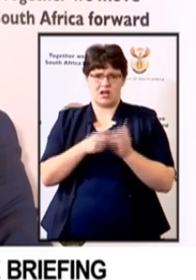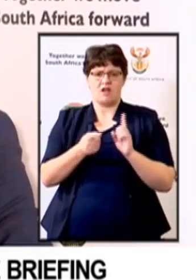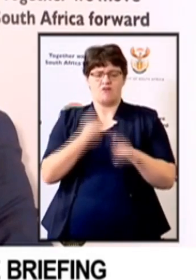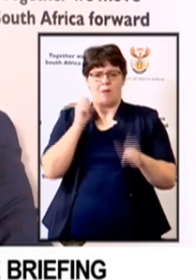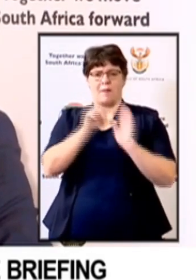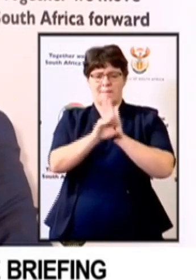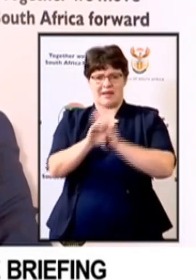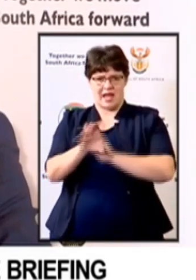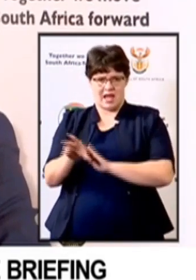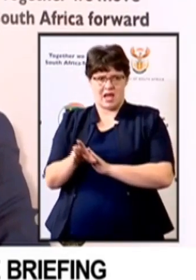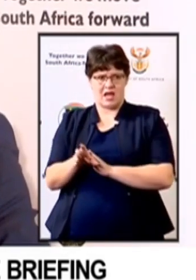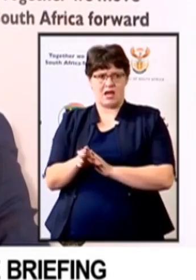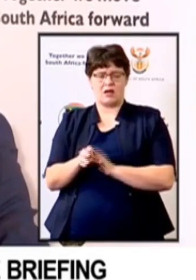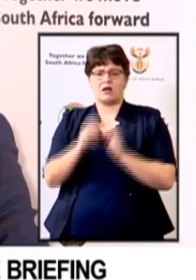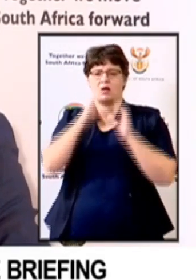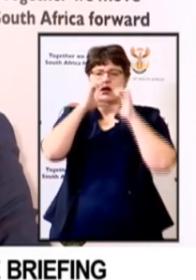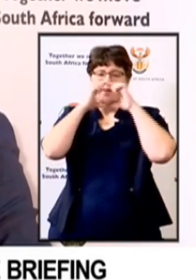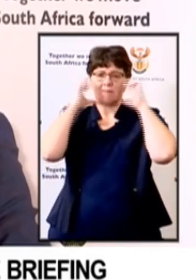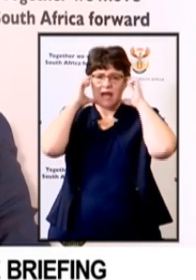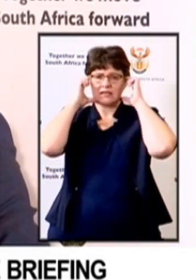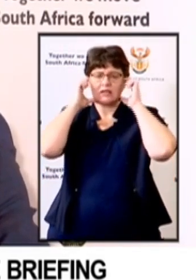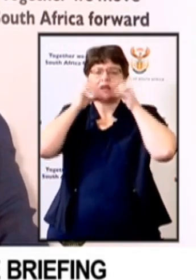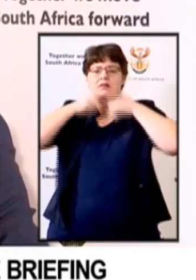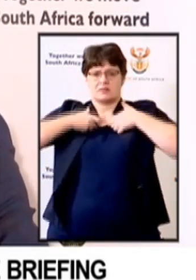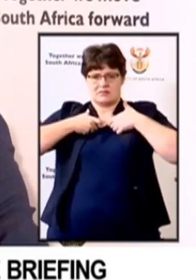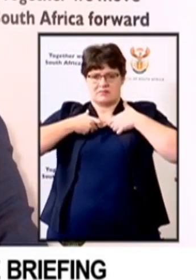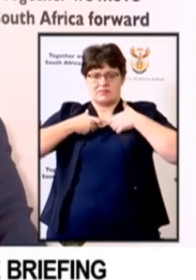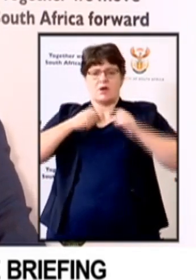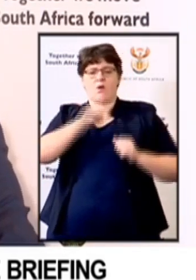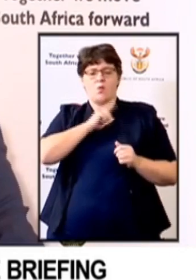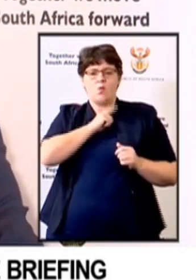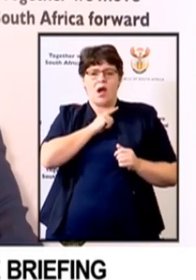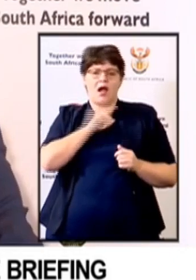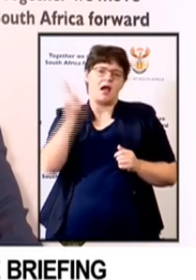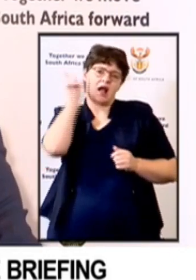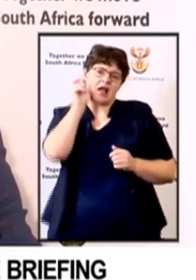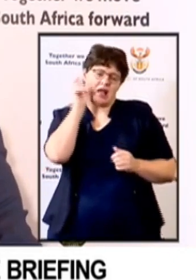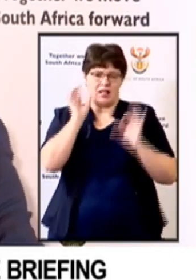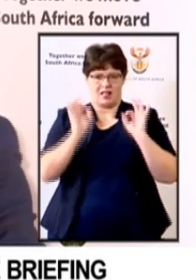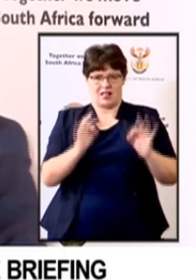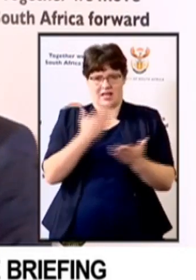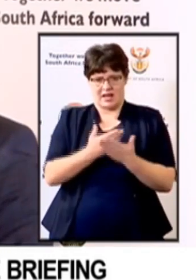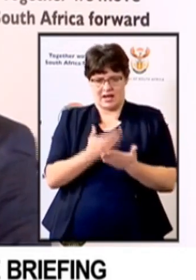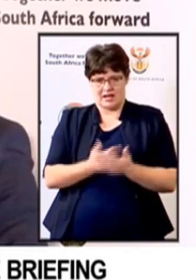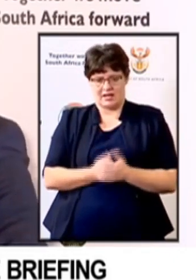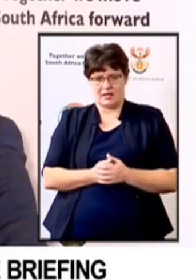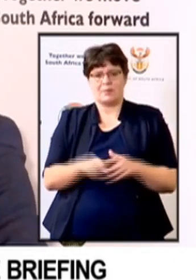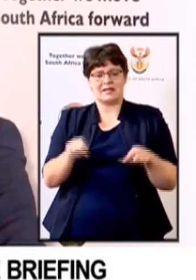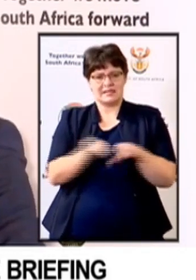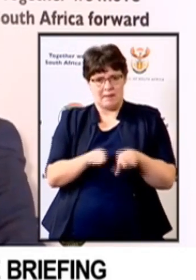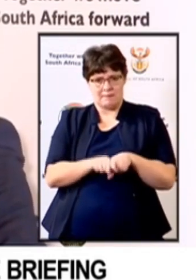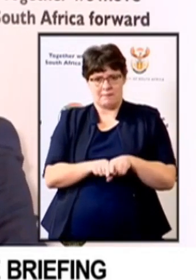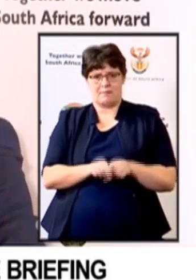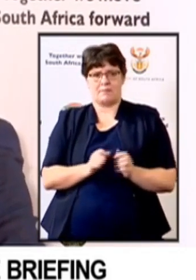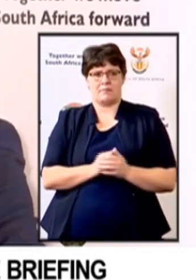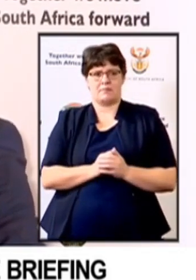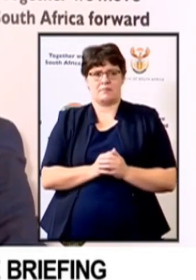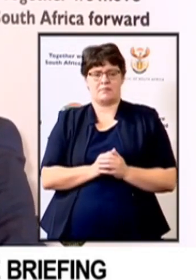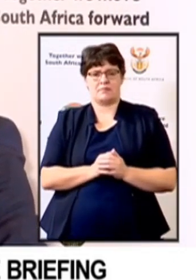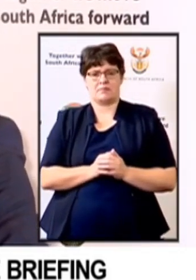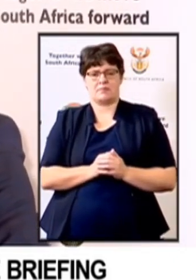media houses that we lower our masks so that the broadcast quality is not compromised. But also there are people who are